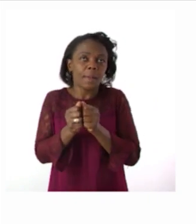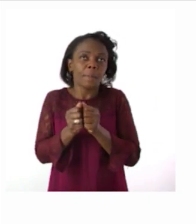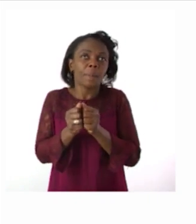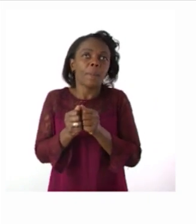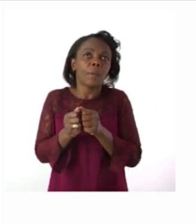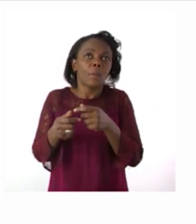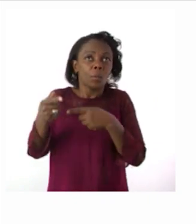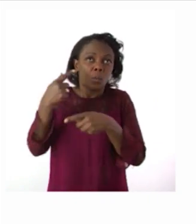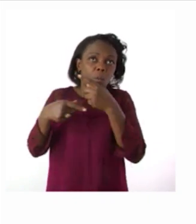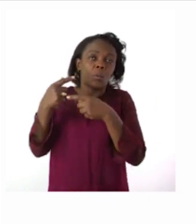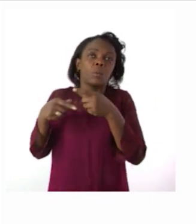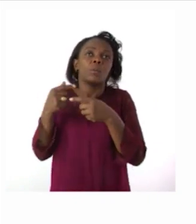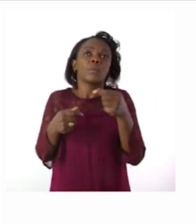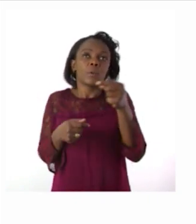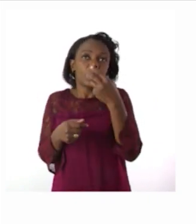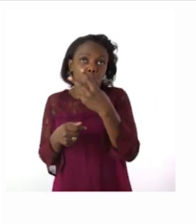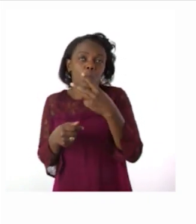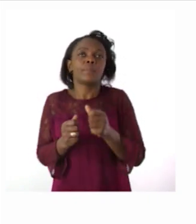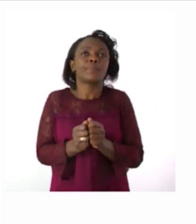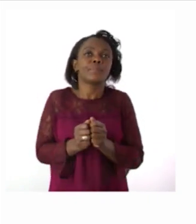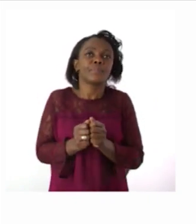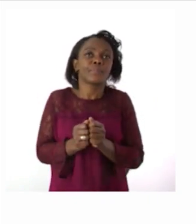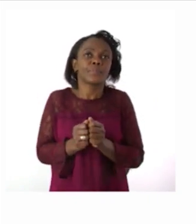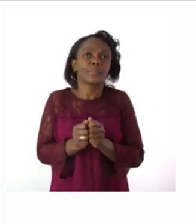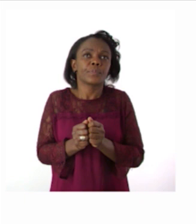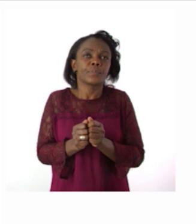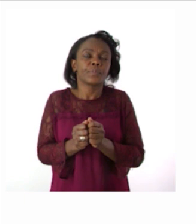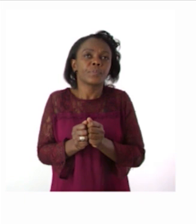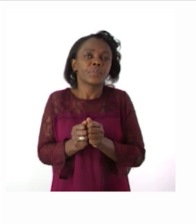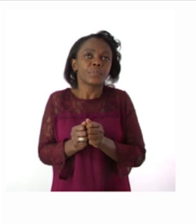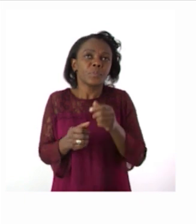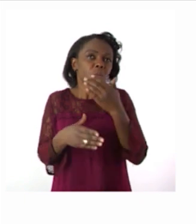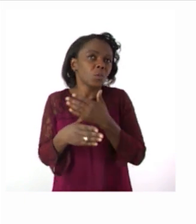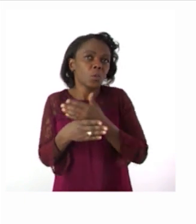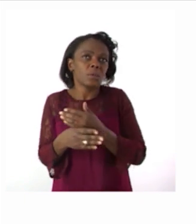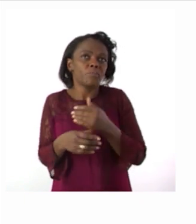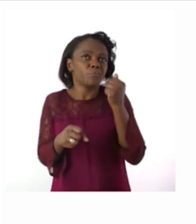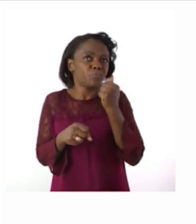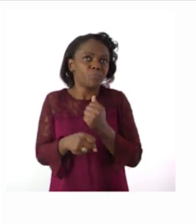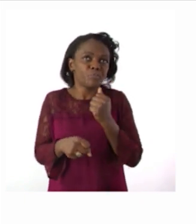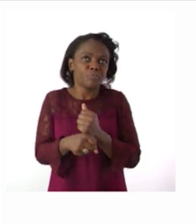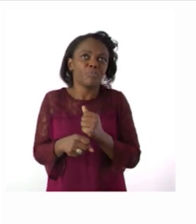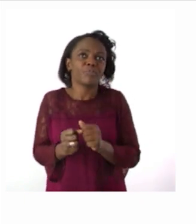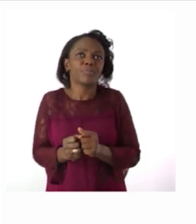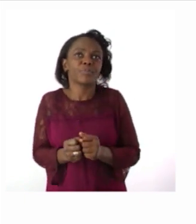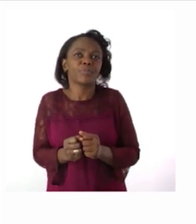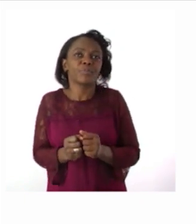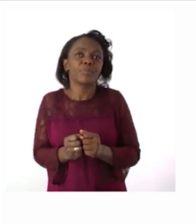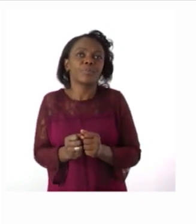right. So let's come to our own exercise, which is a bit challenging. I hope you will enjoy this. I'm very